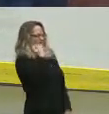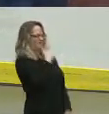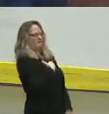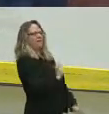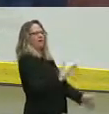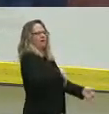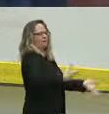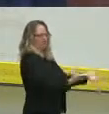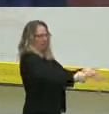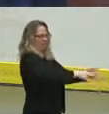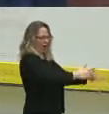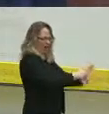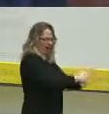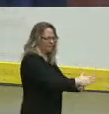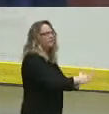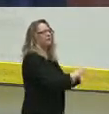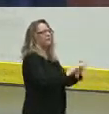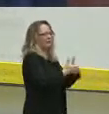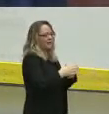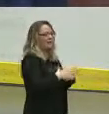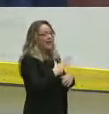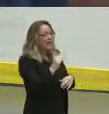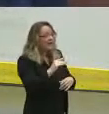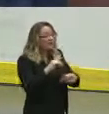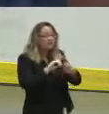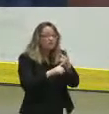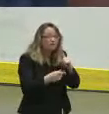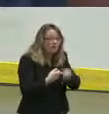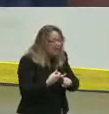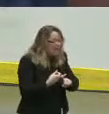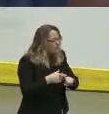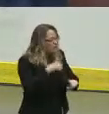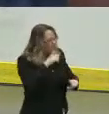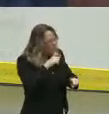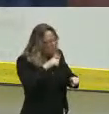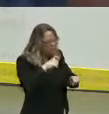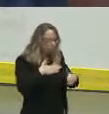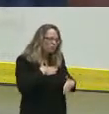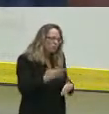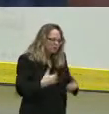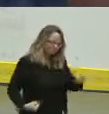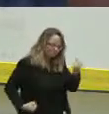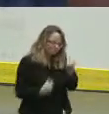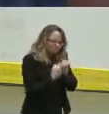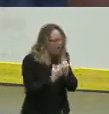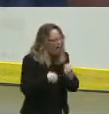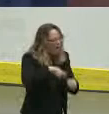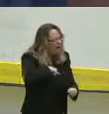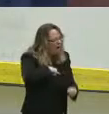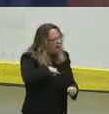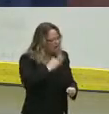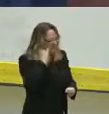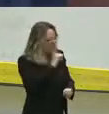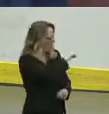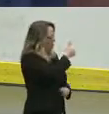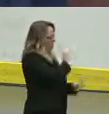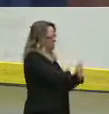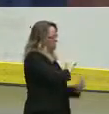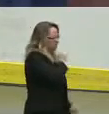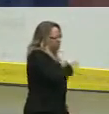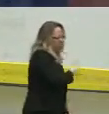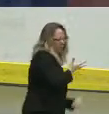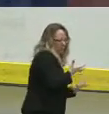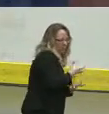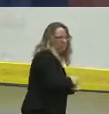and friends who stepped up to the plate when no one else seemed to be in our corner. We thank you. Graduates, please give all of